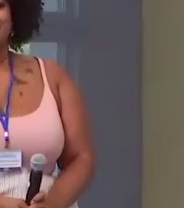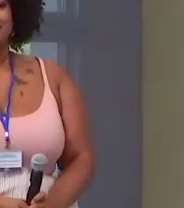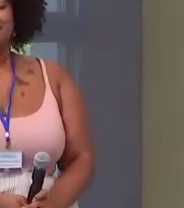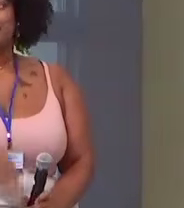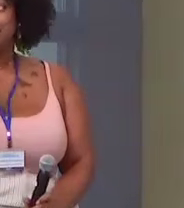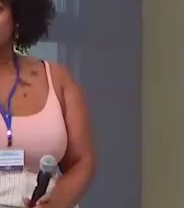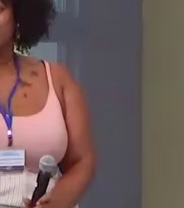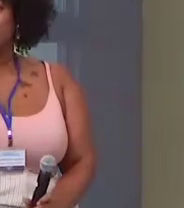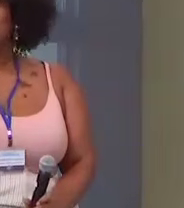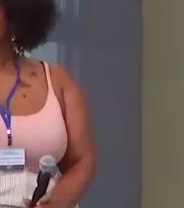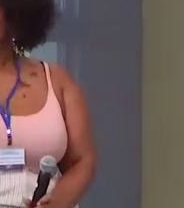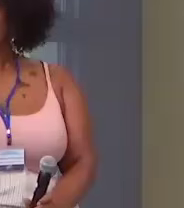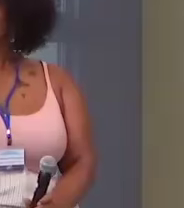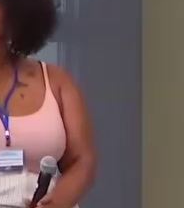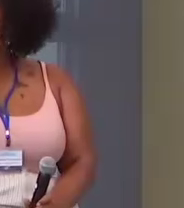Okay, we have a question over here.